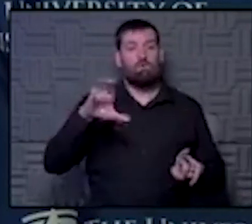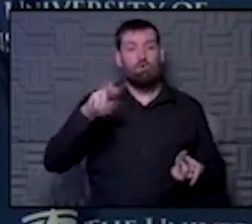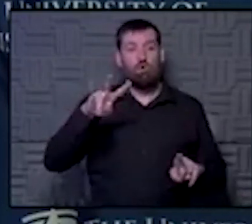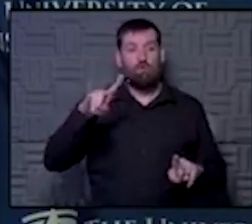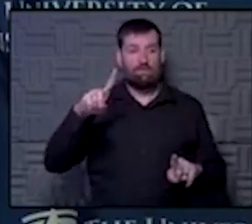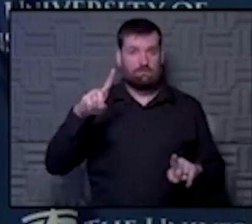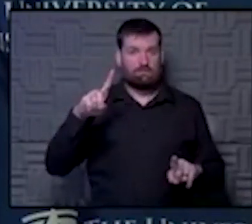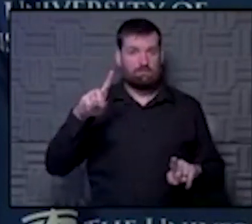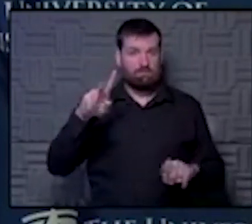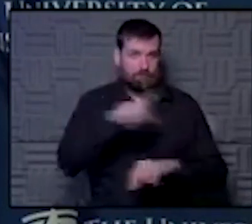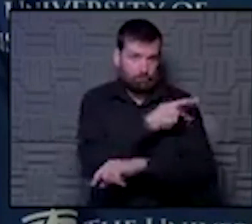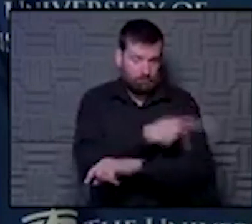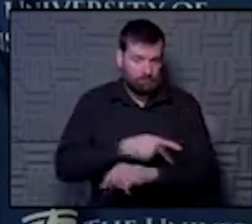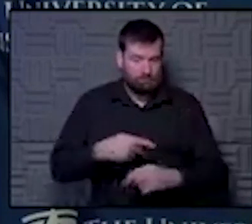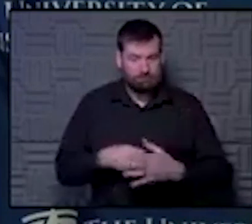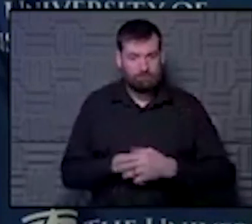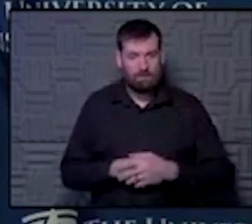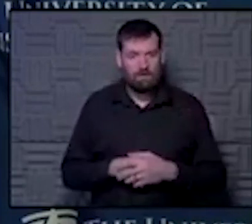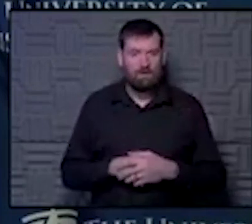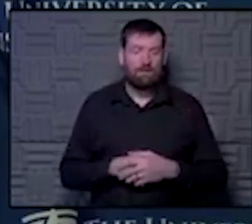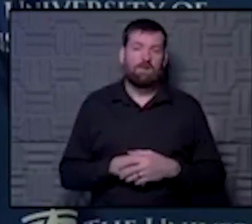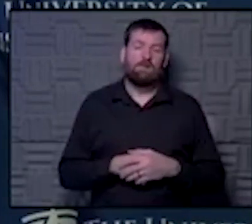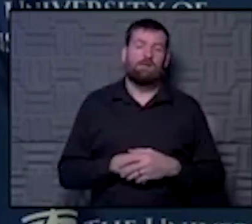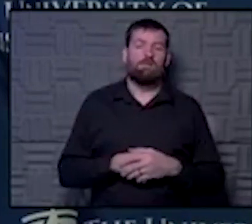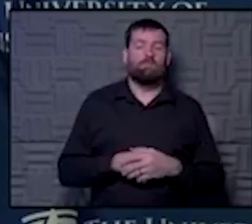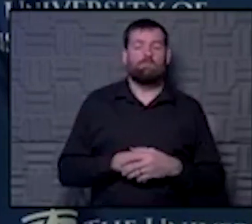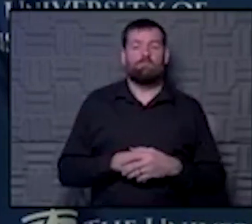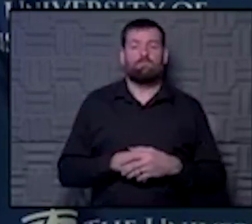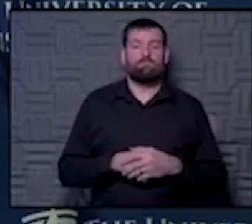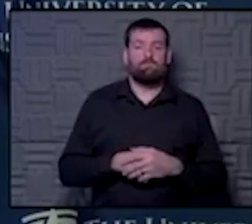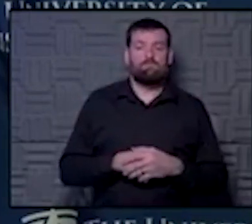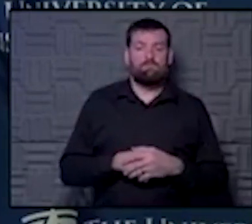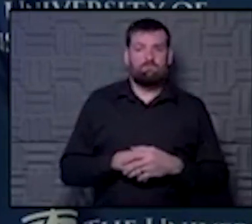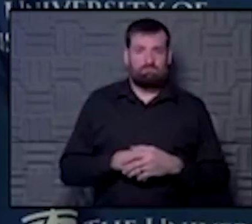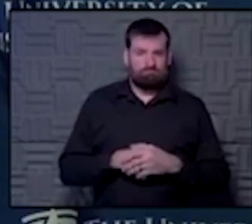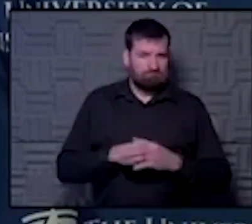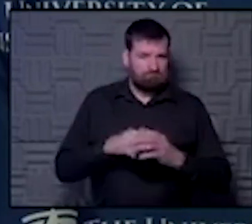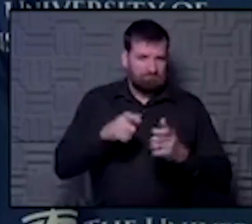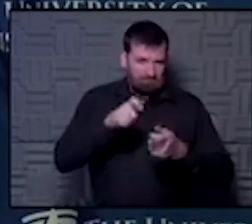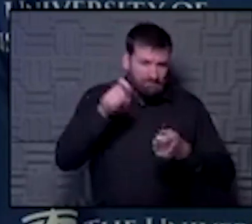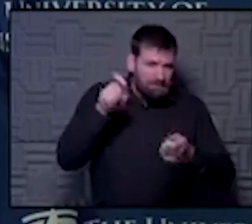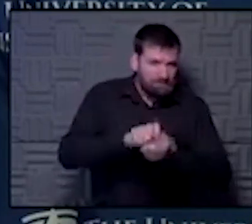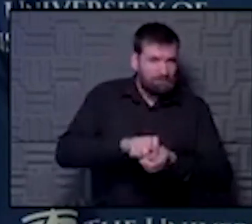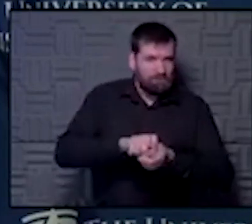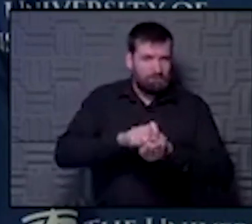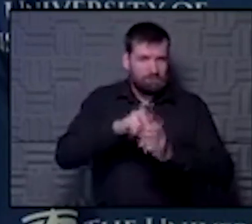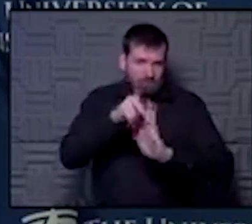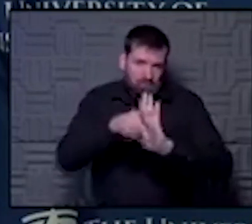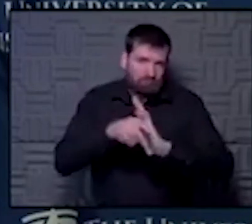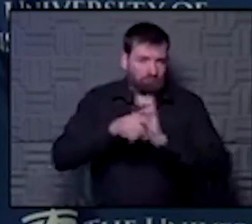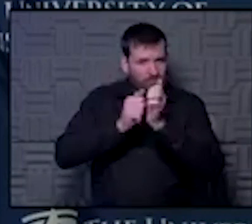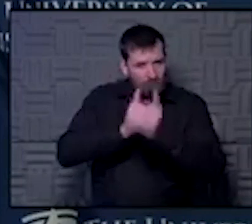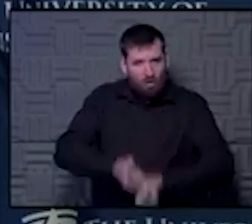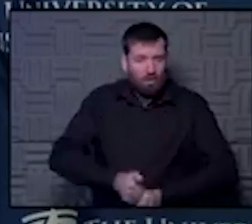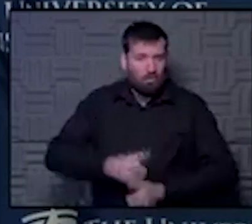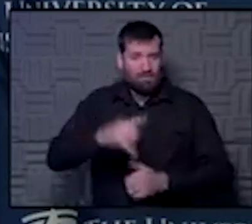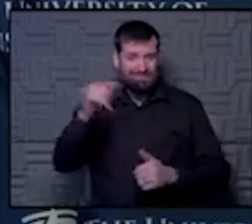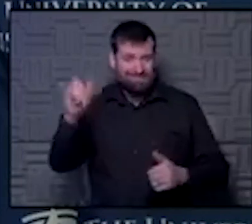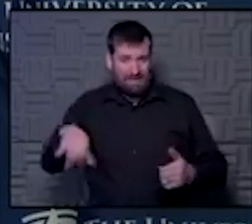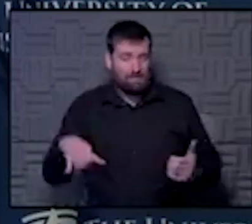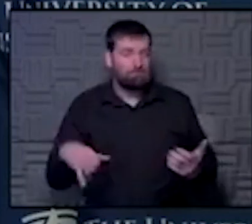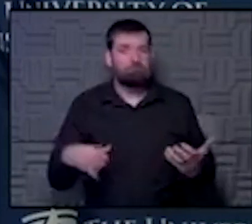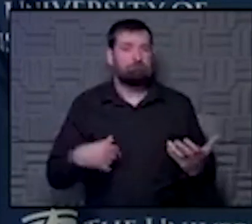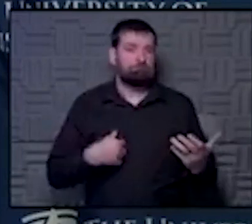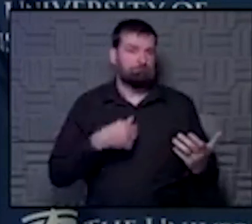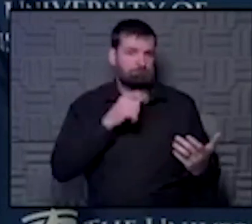don't know if there is any strategy or protocol that we're following, but I'm